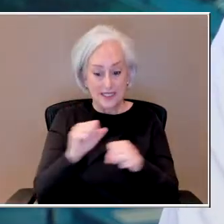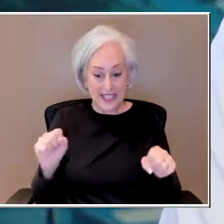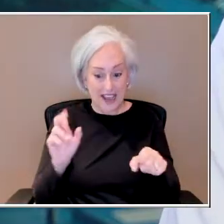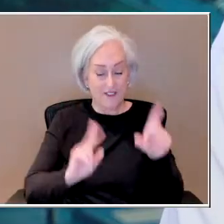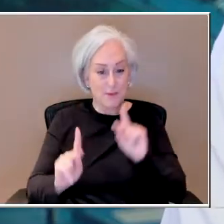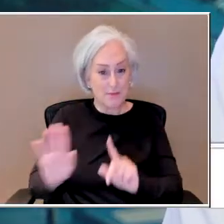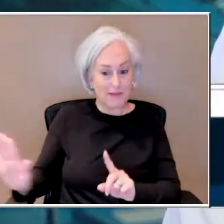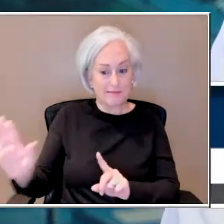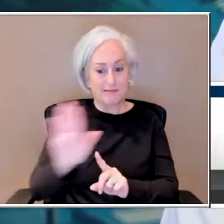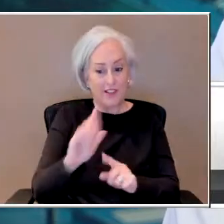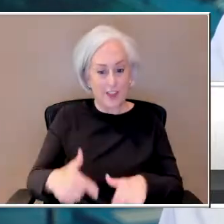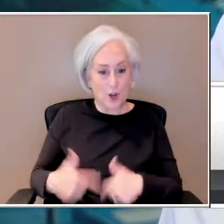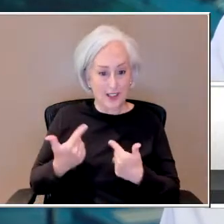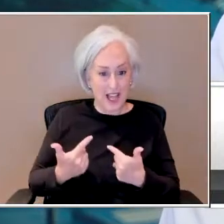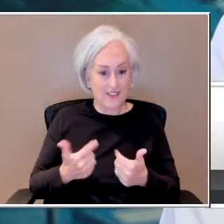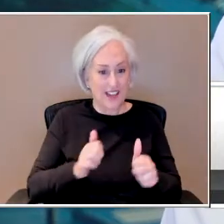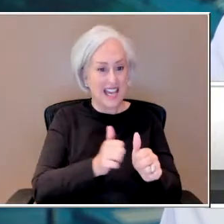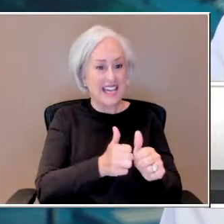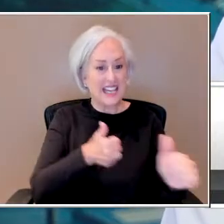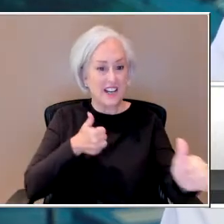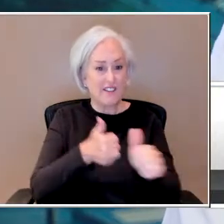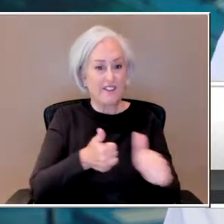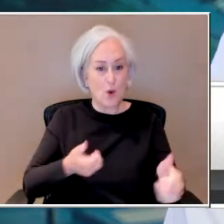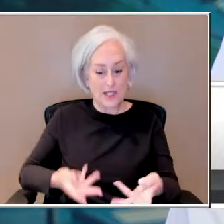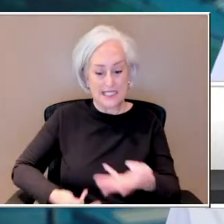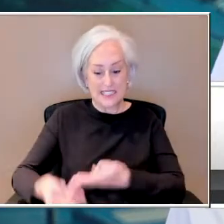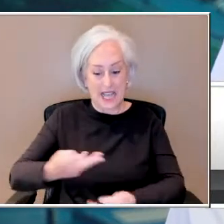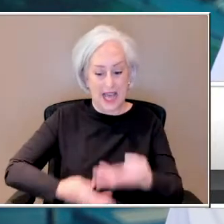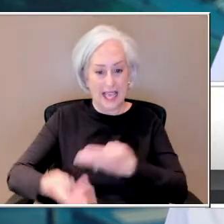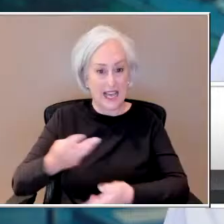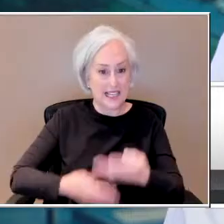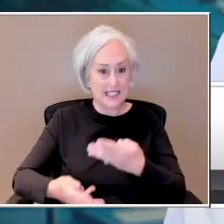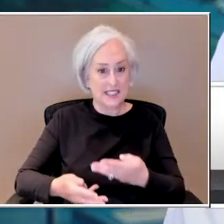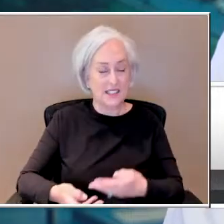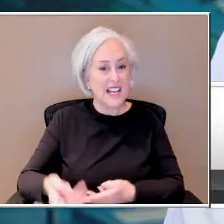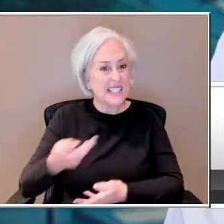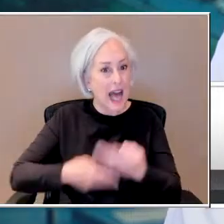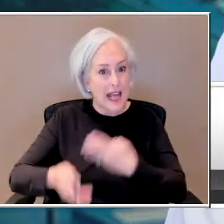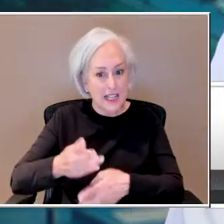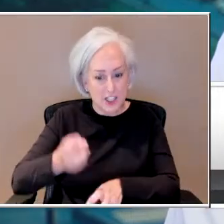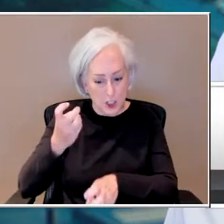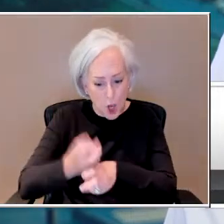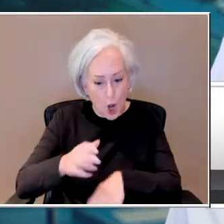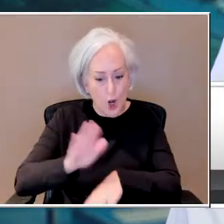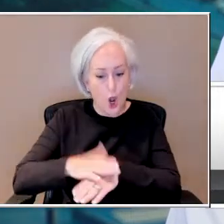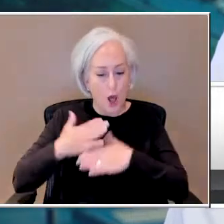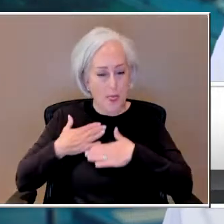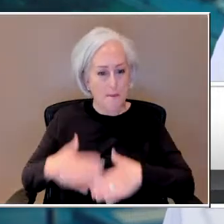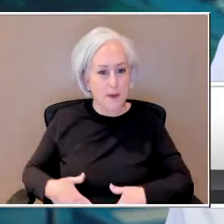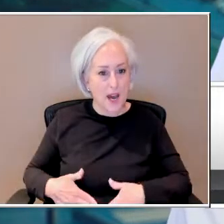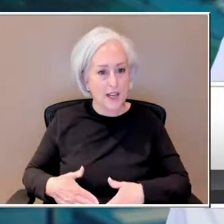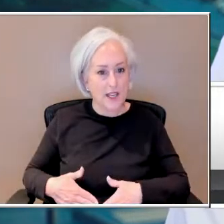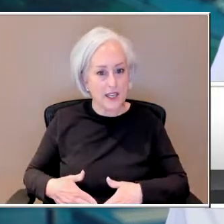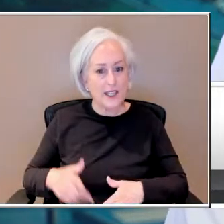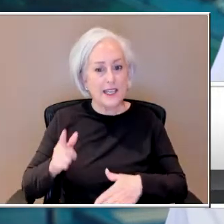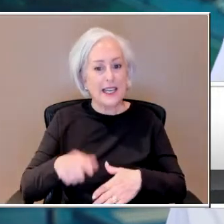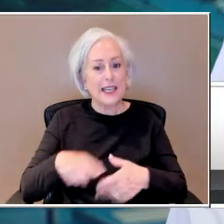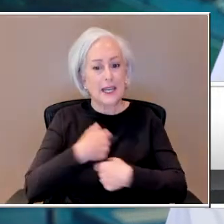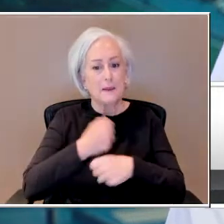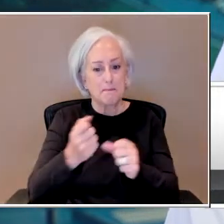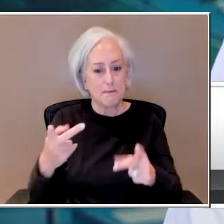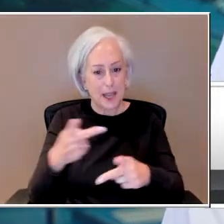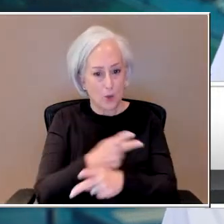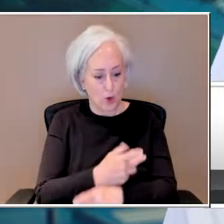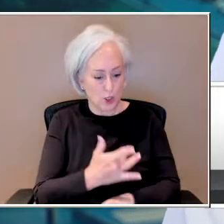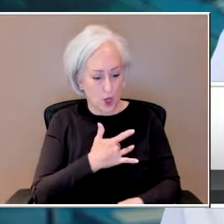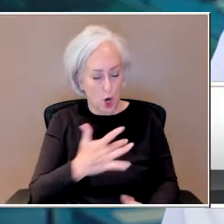off of dialysis. Dialysis is really rough on the body. It can advance cardiovascular disease. I mean, it just shortens people's lives.